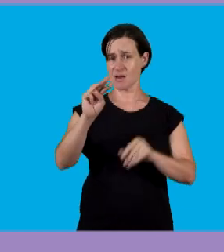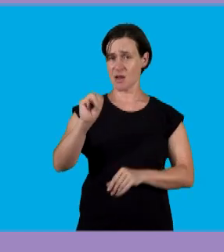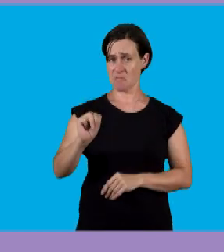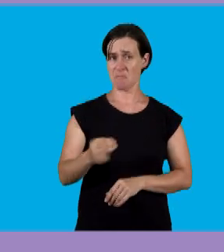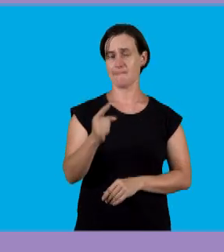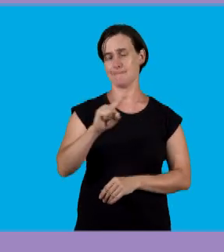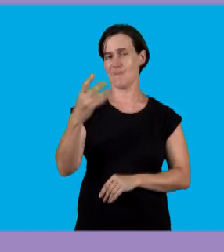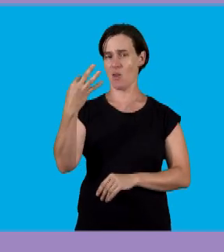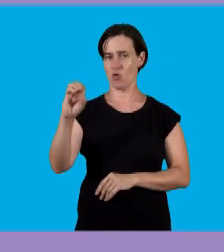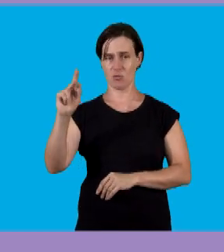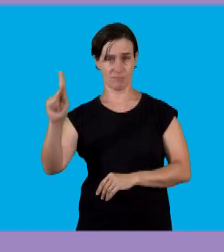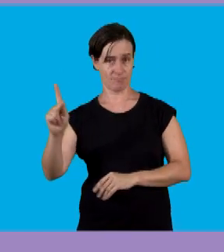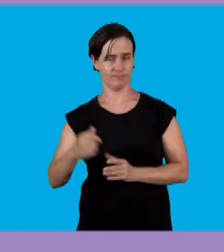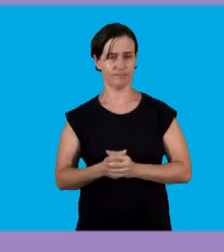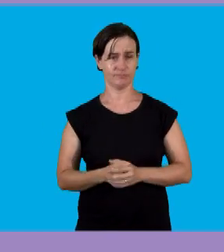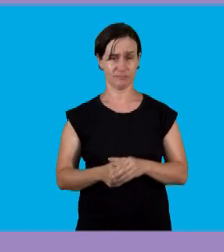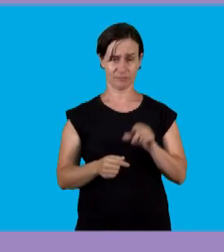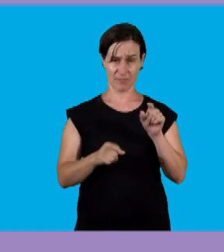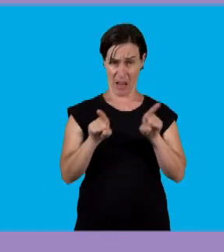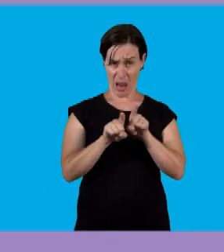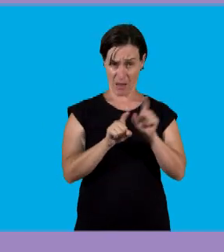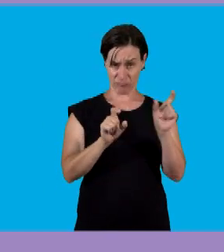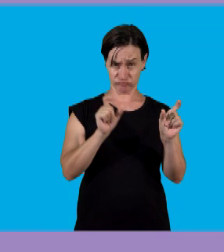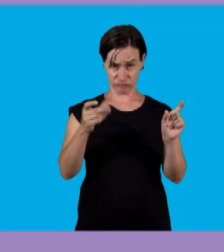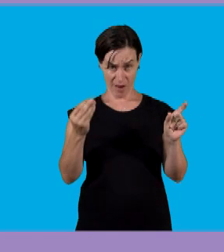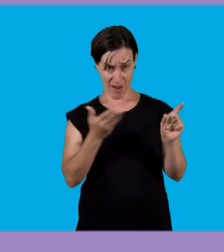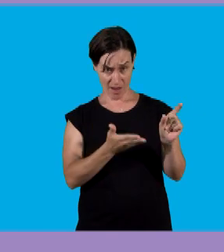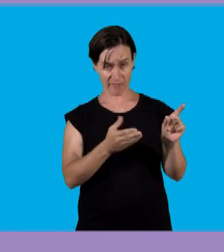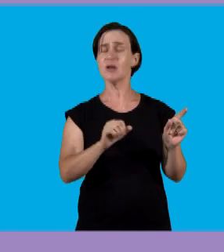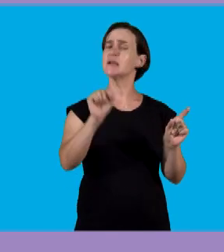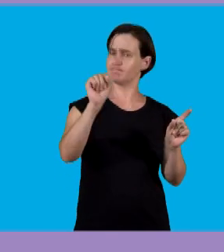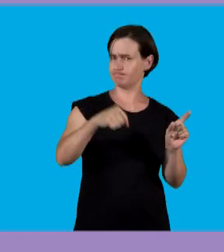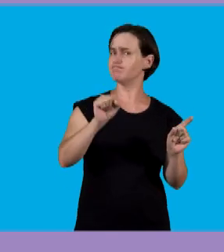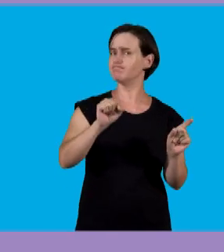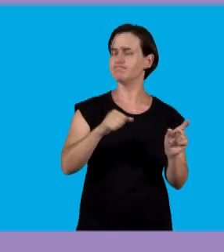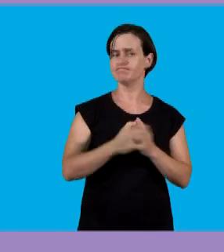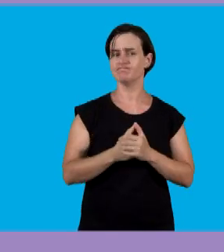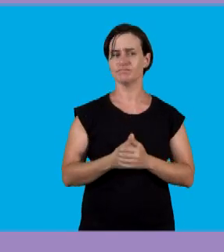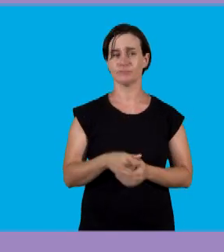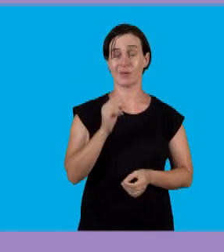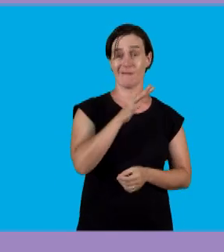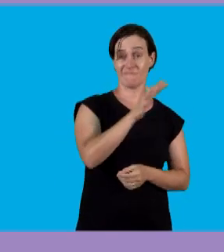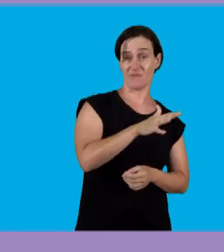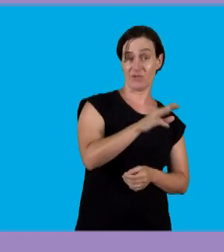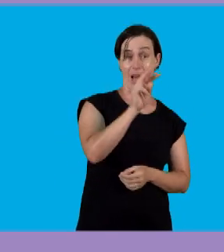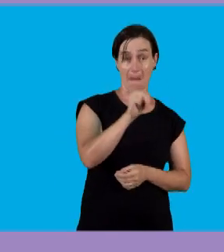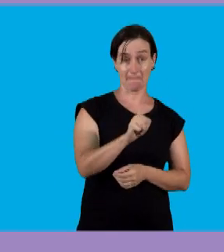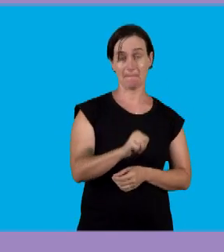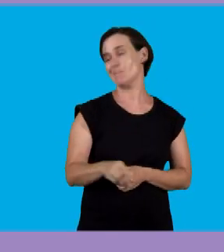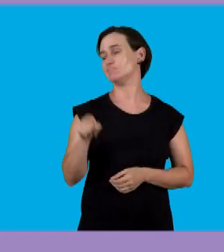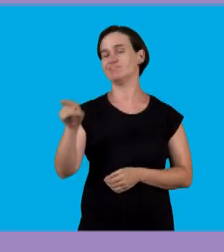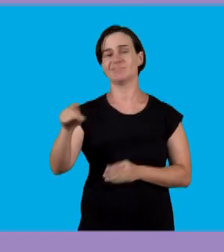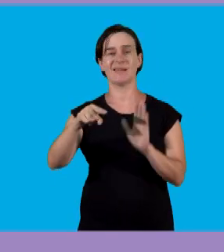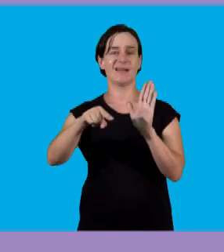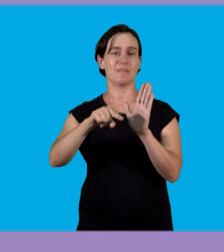8m minus 30. Now, are they like terms? Yes, they are like terms here. We have a